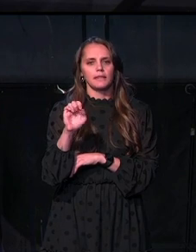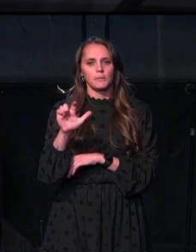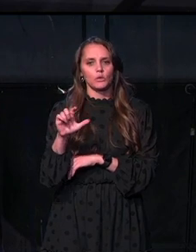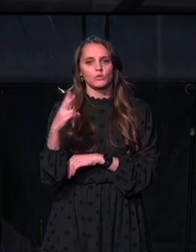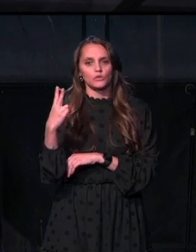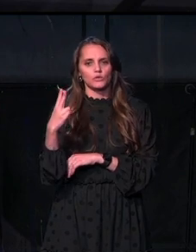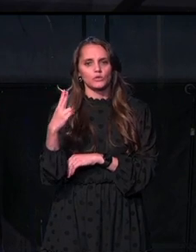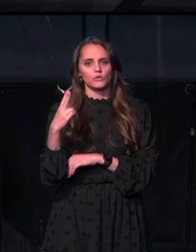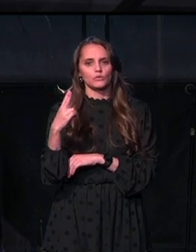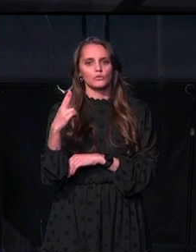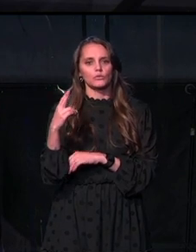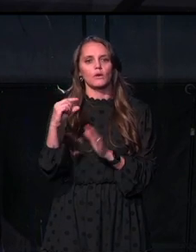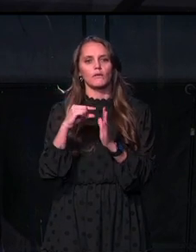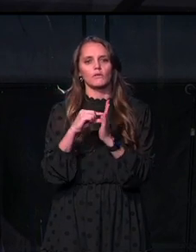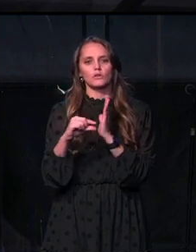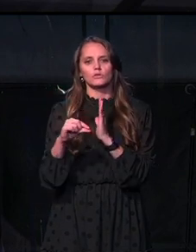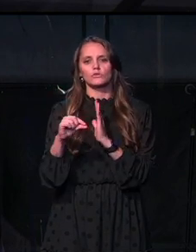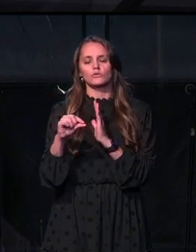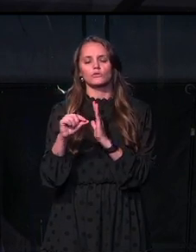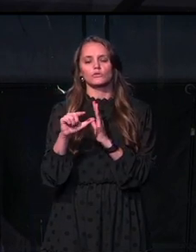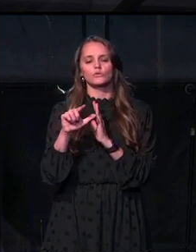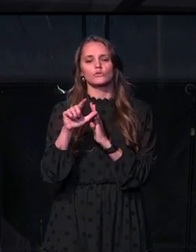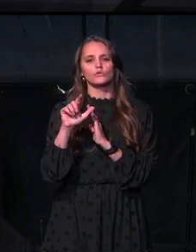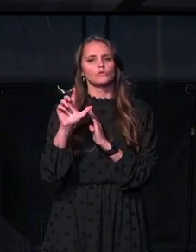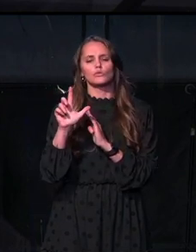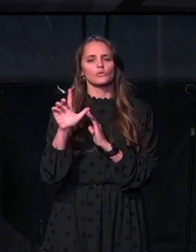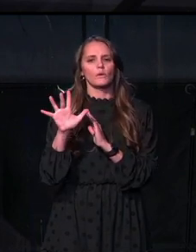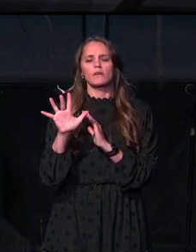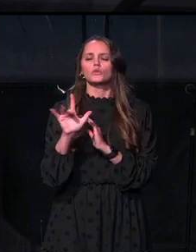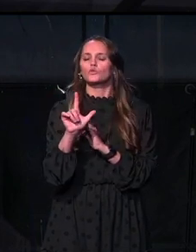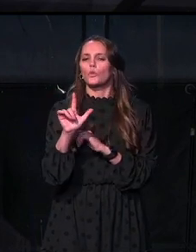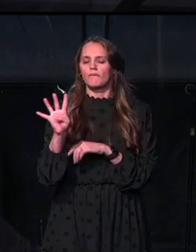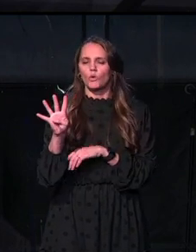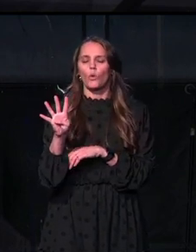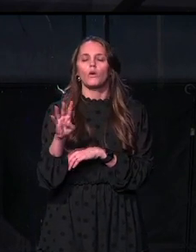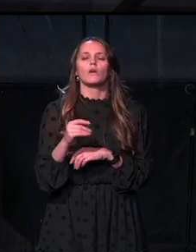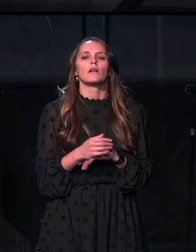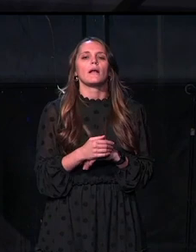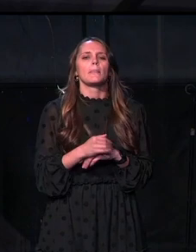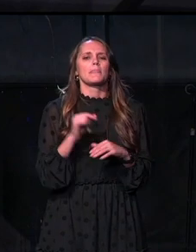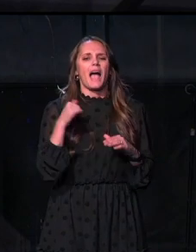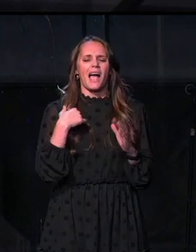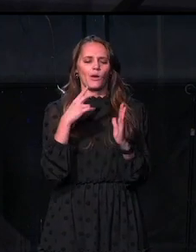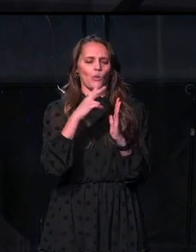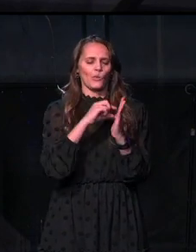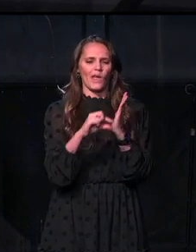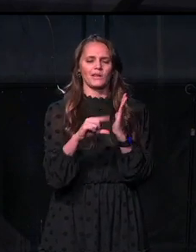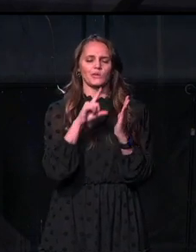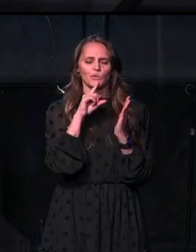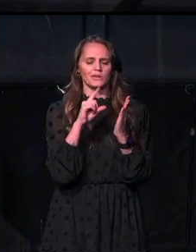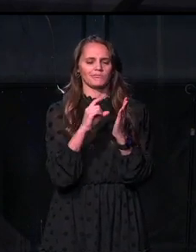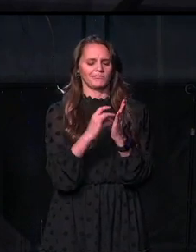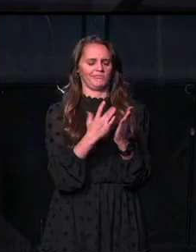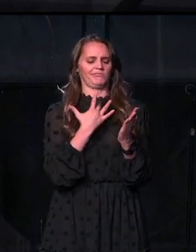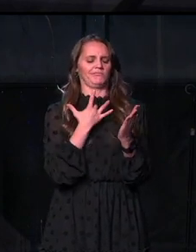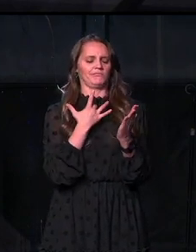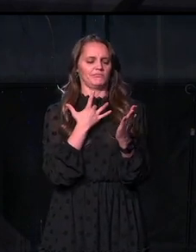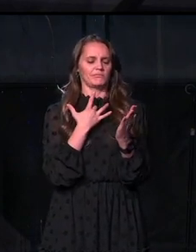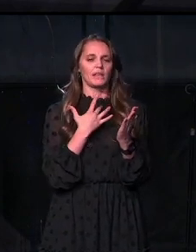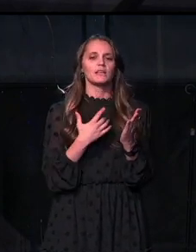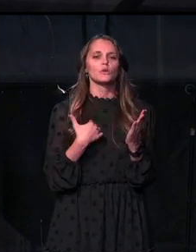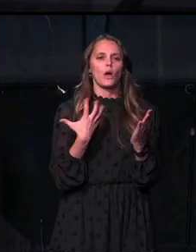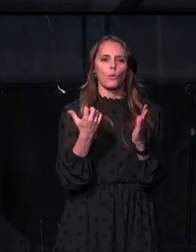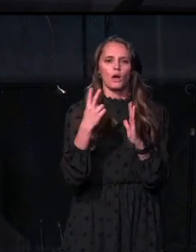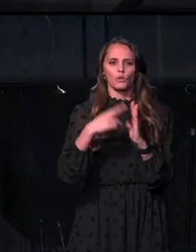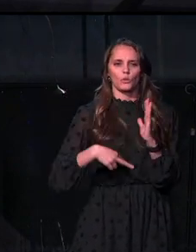2 Samuel 24, and this scripture really stuck out to me a couple weeks ago, and I just want to read it for us. So